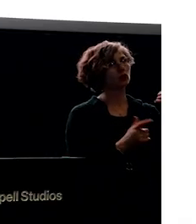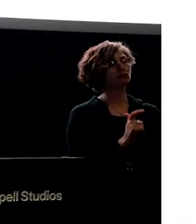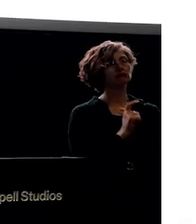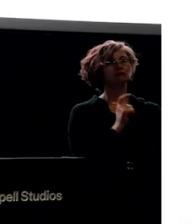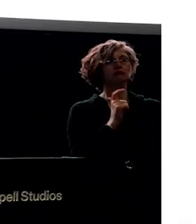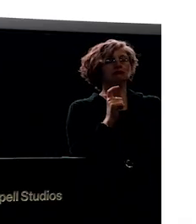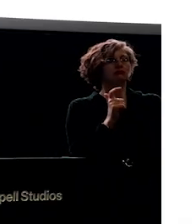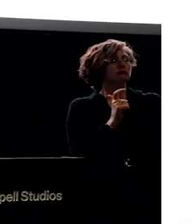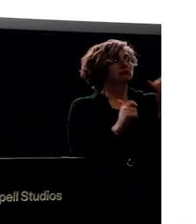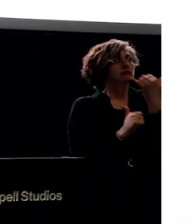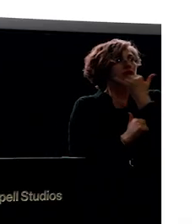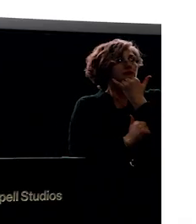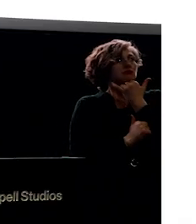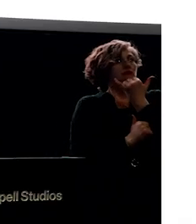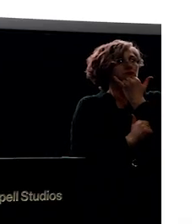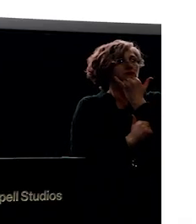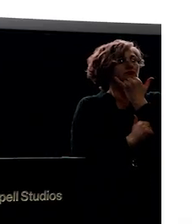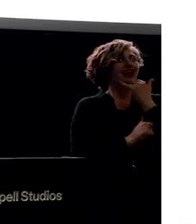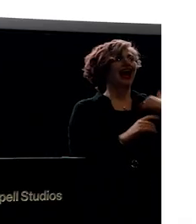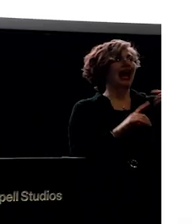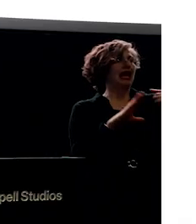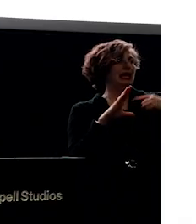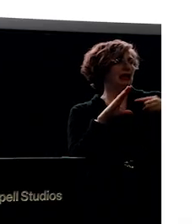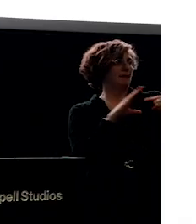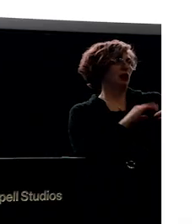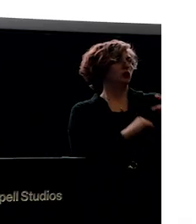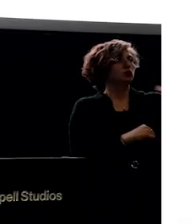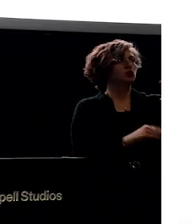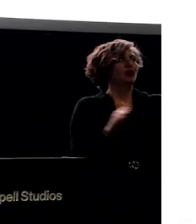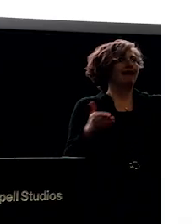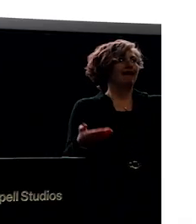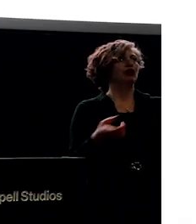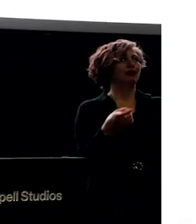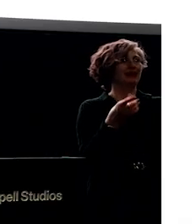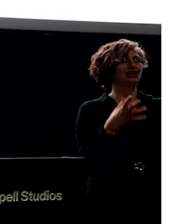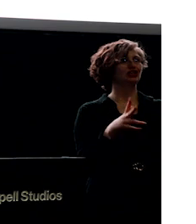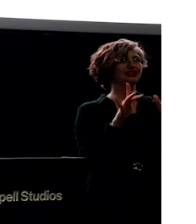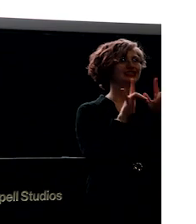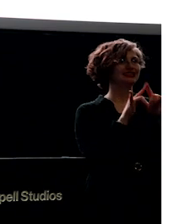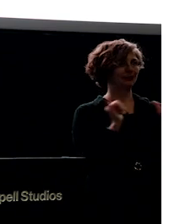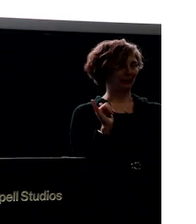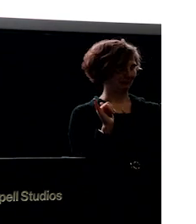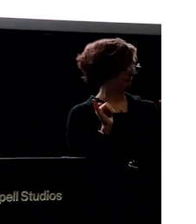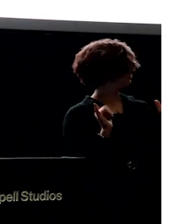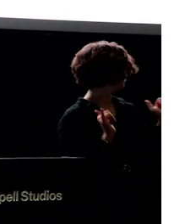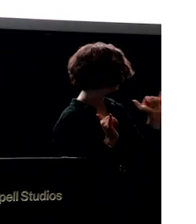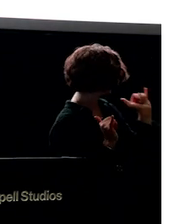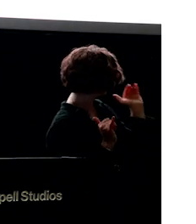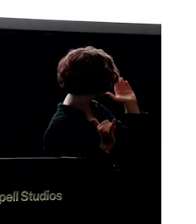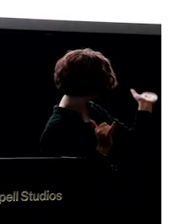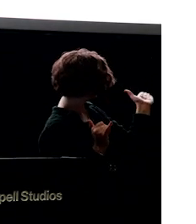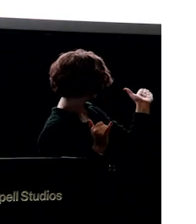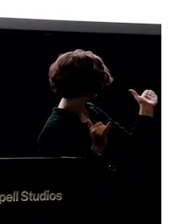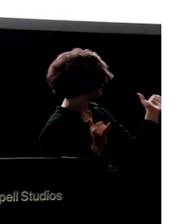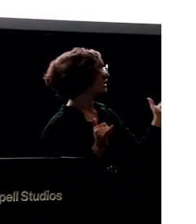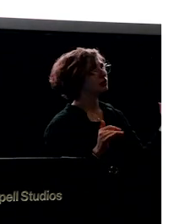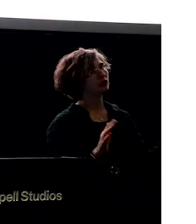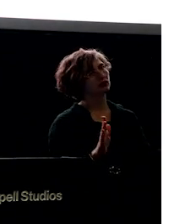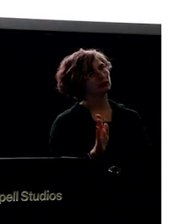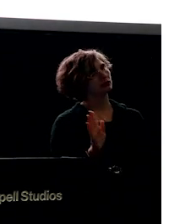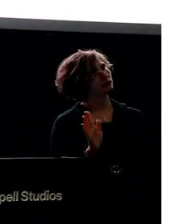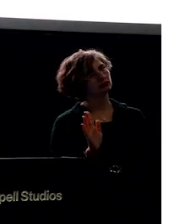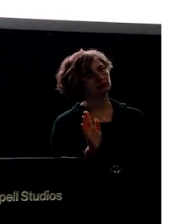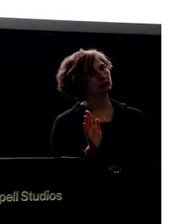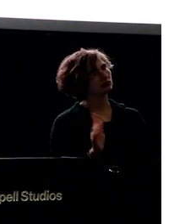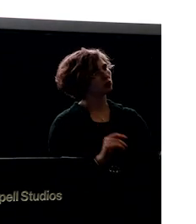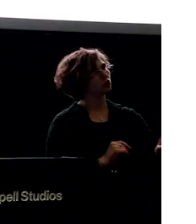I made was emailing 2 hiring managers at the same time. You can see that email over there. That's a big no-no in our industry.